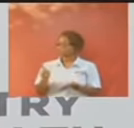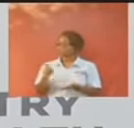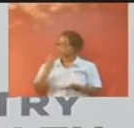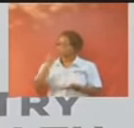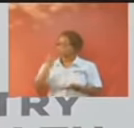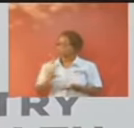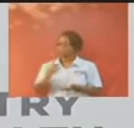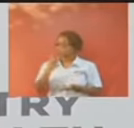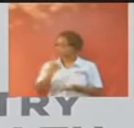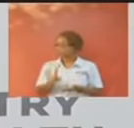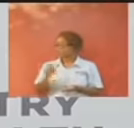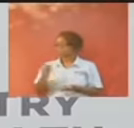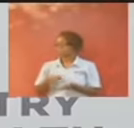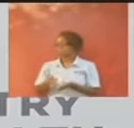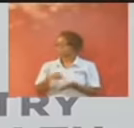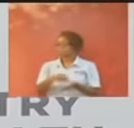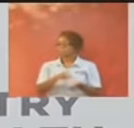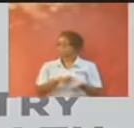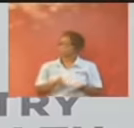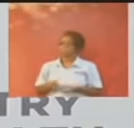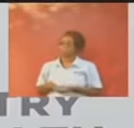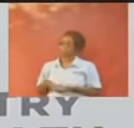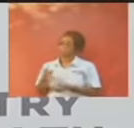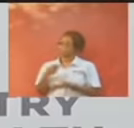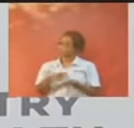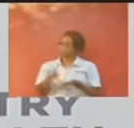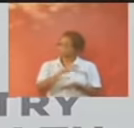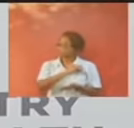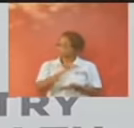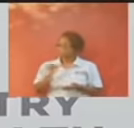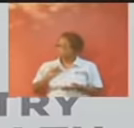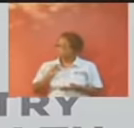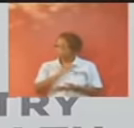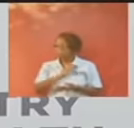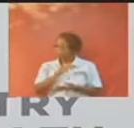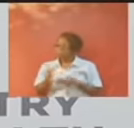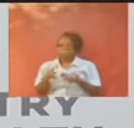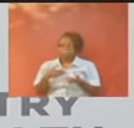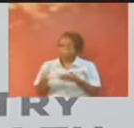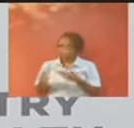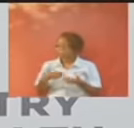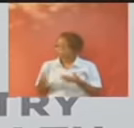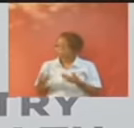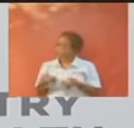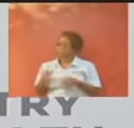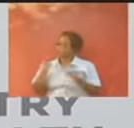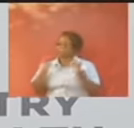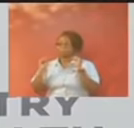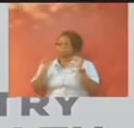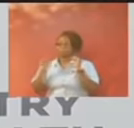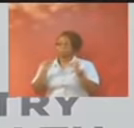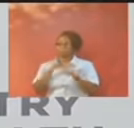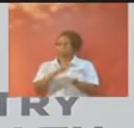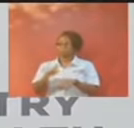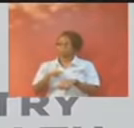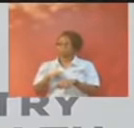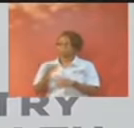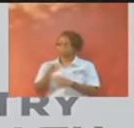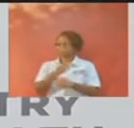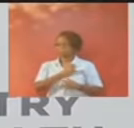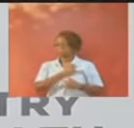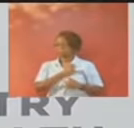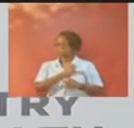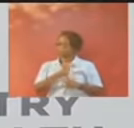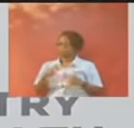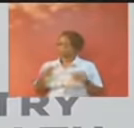staffing and so on. So we can look at that from our Ministry of National Security and Health Facility and provide you that information at a later